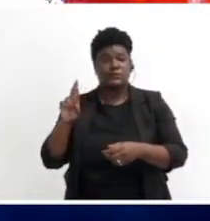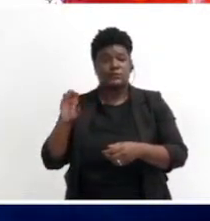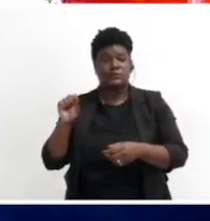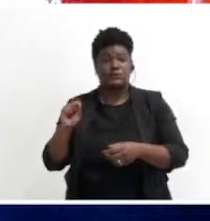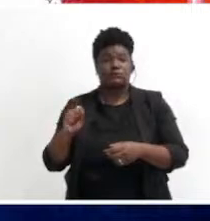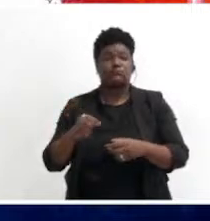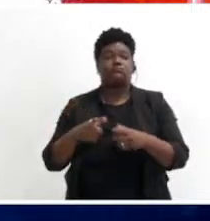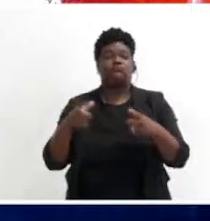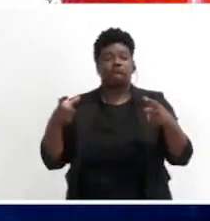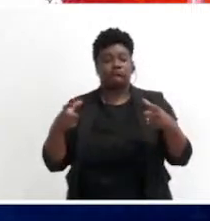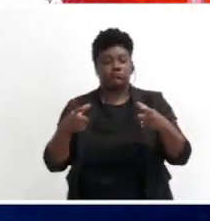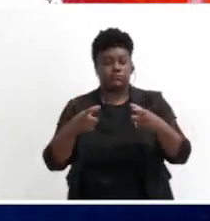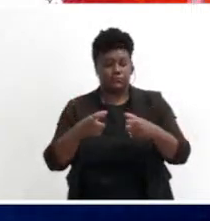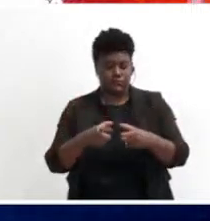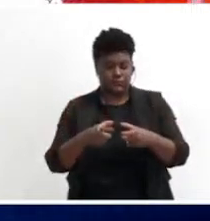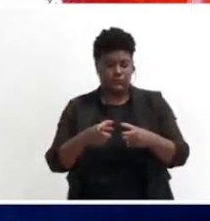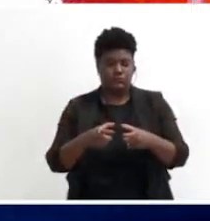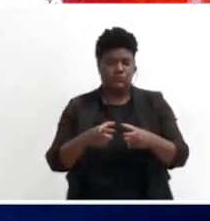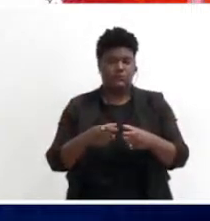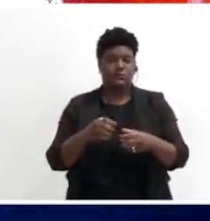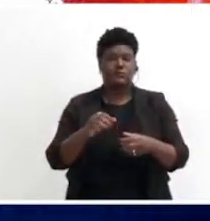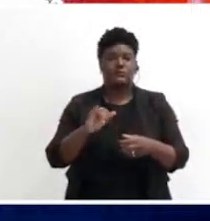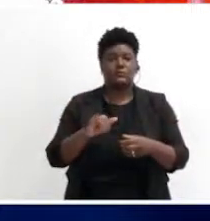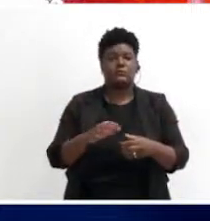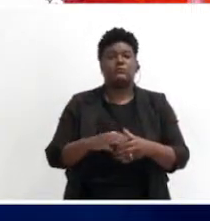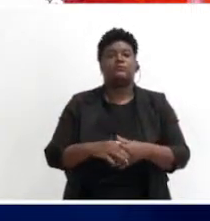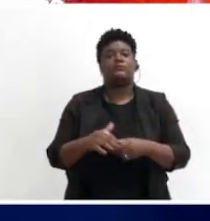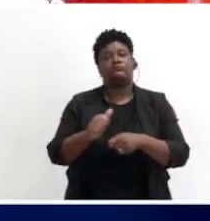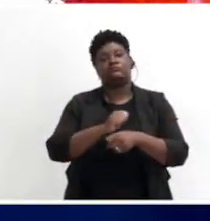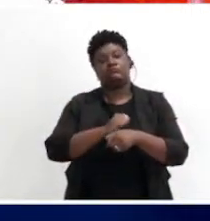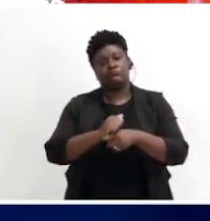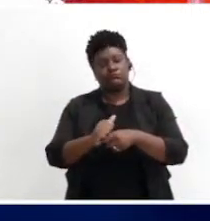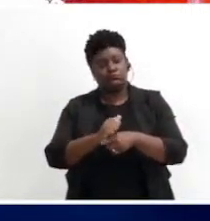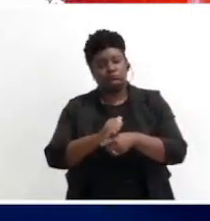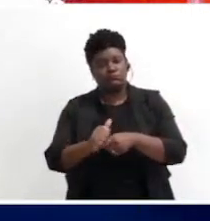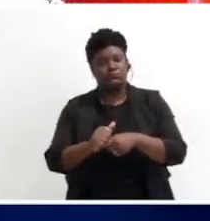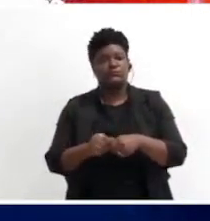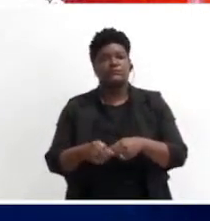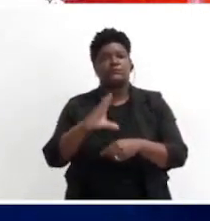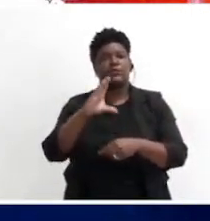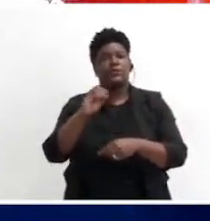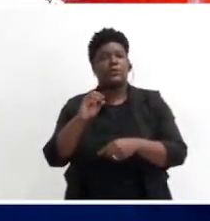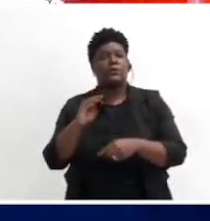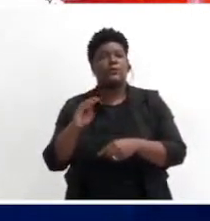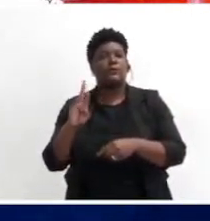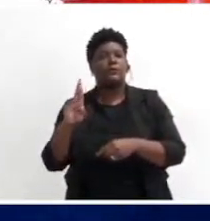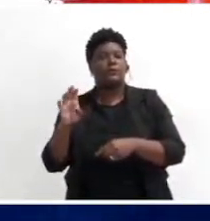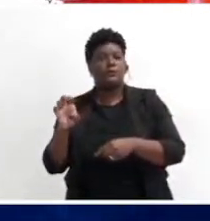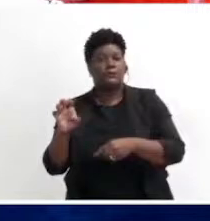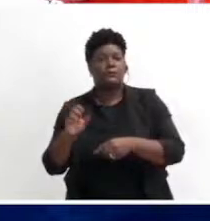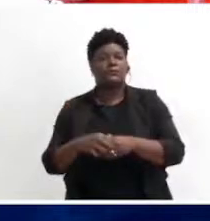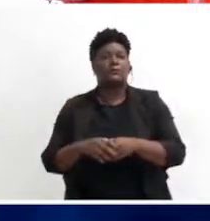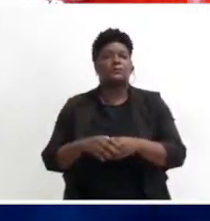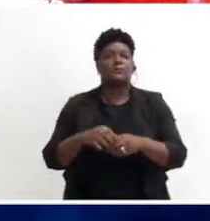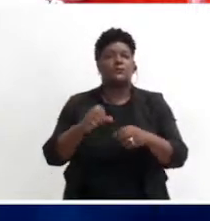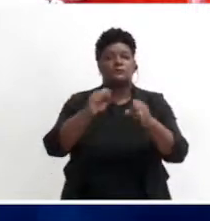And starting with solder bumps and then going to copper bumps and smaller copper bumps.